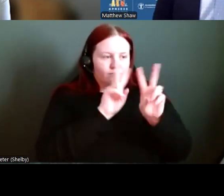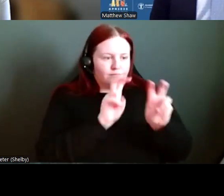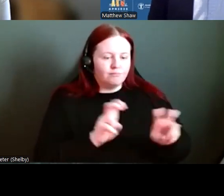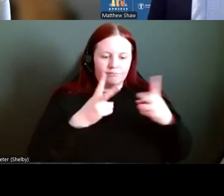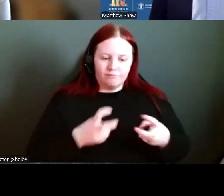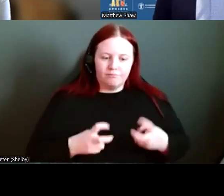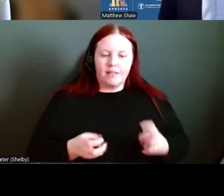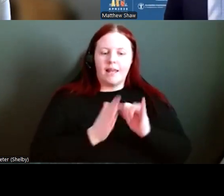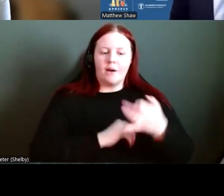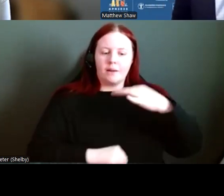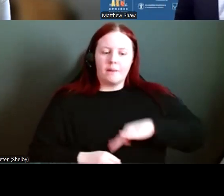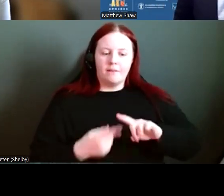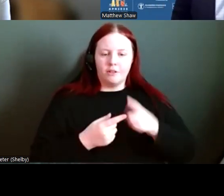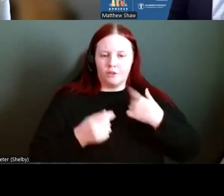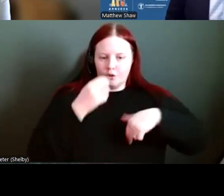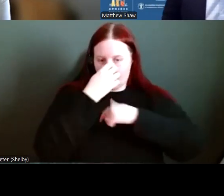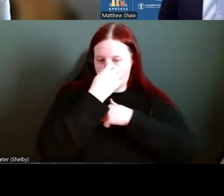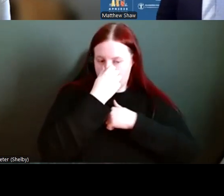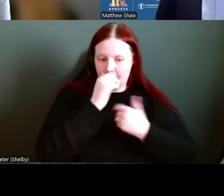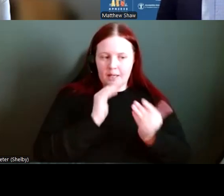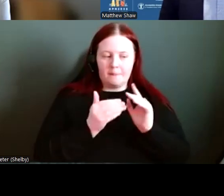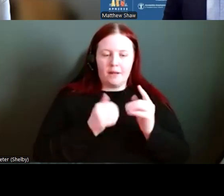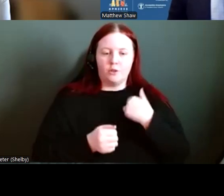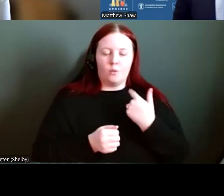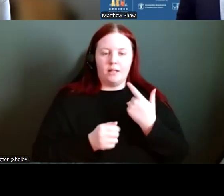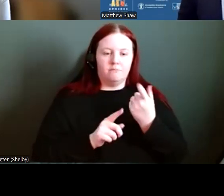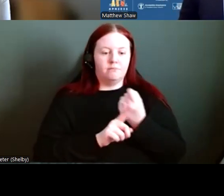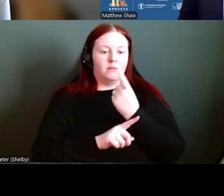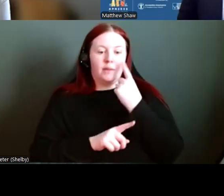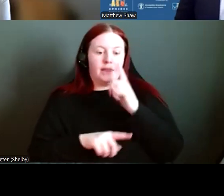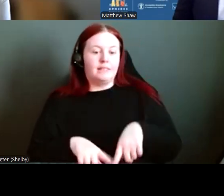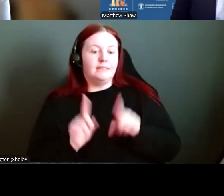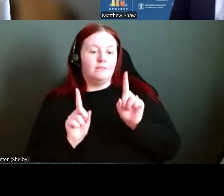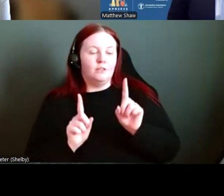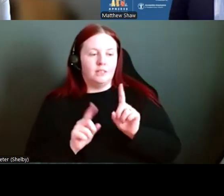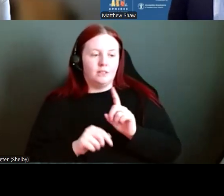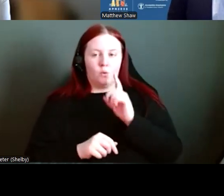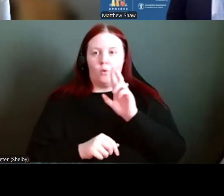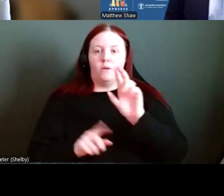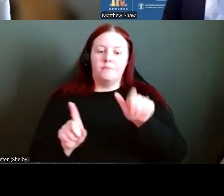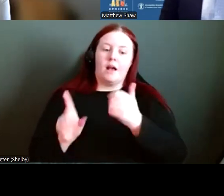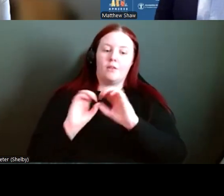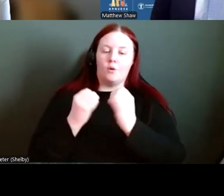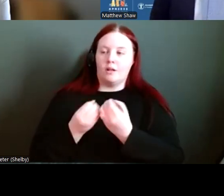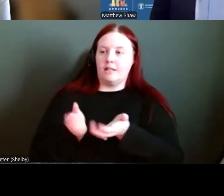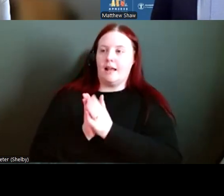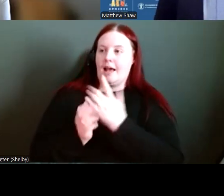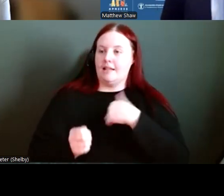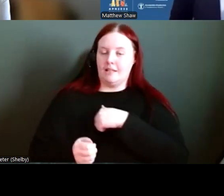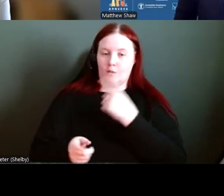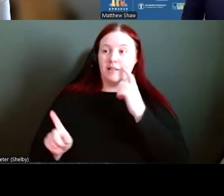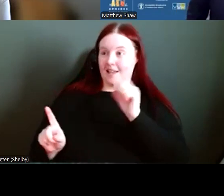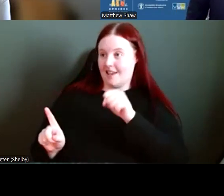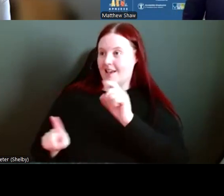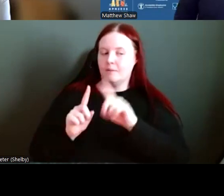Versus some arbitrary or view of what we think we have to do because of what an outside organization has asked us.